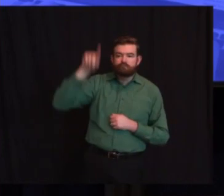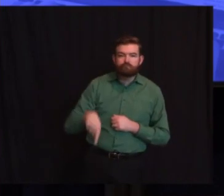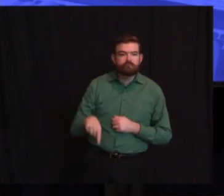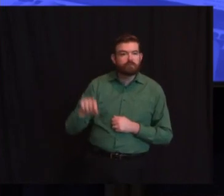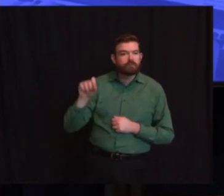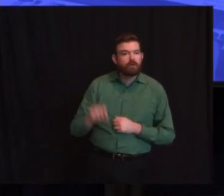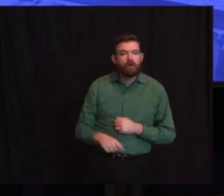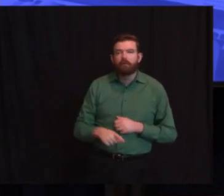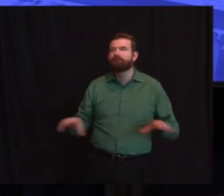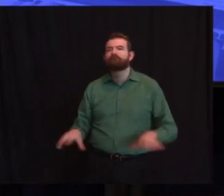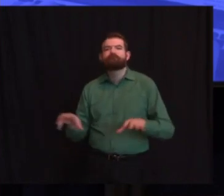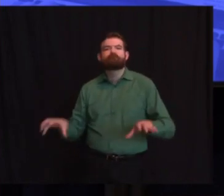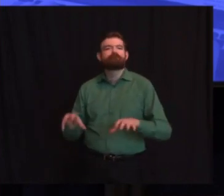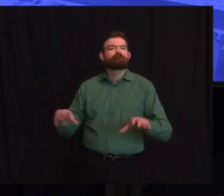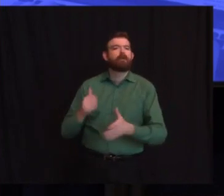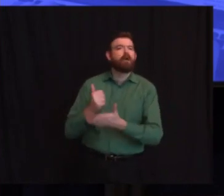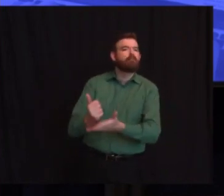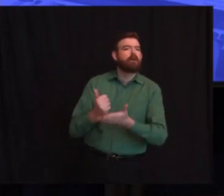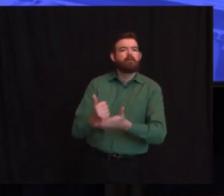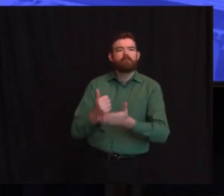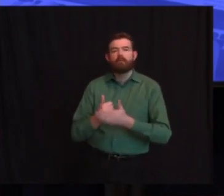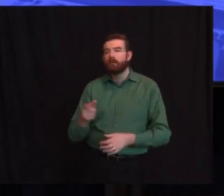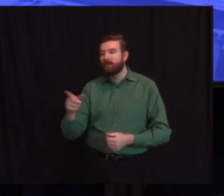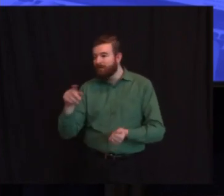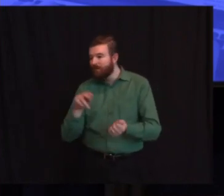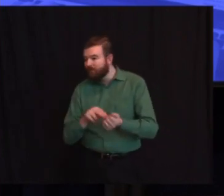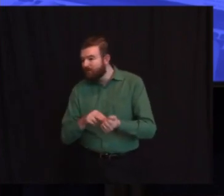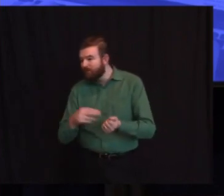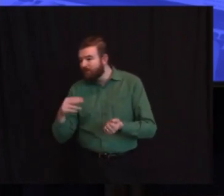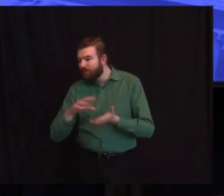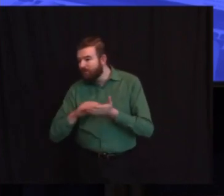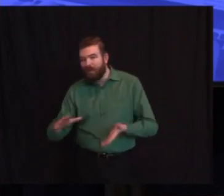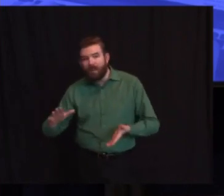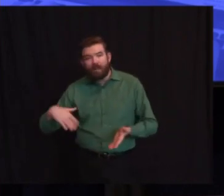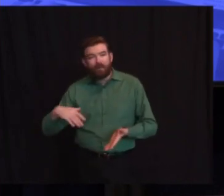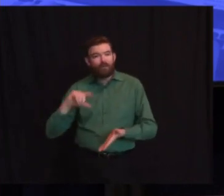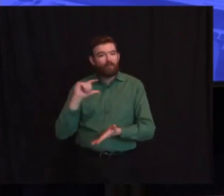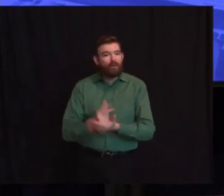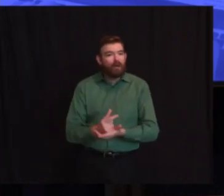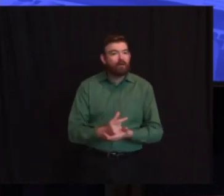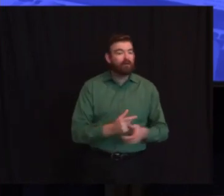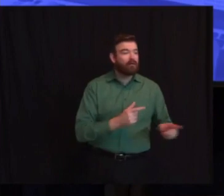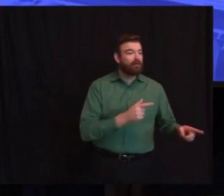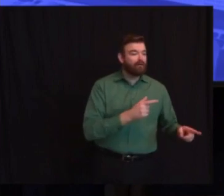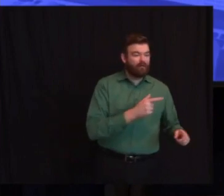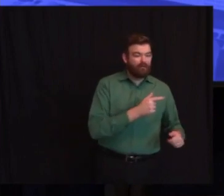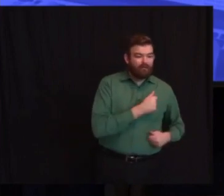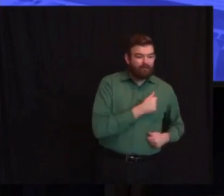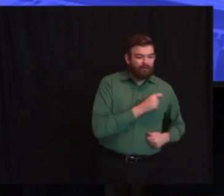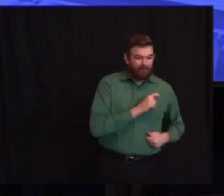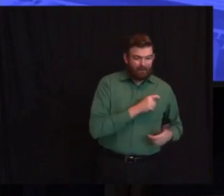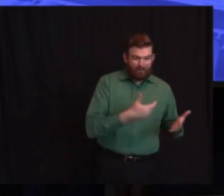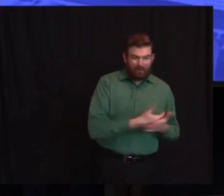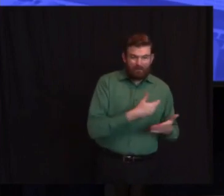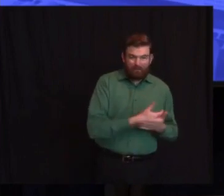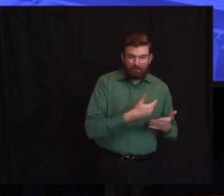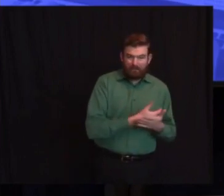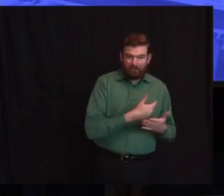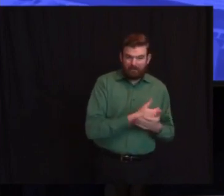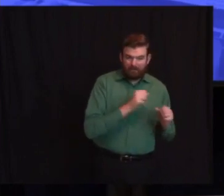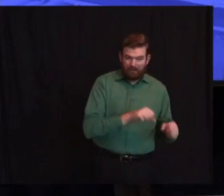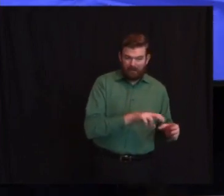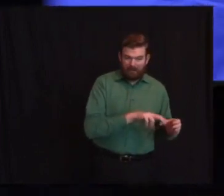have nursing students and hopefully troopers to be out there in this historic response, and I just thought that was worth mentioning,